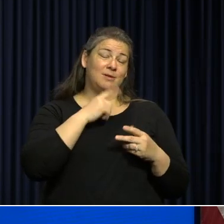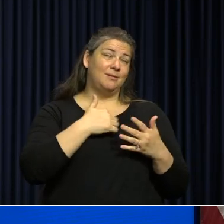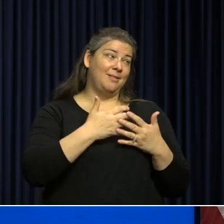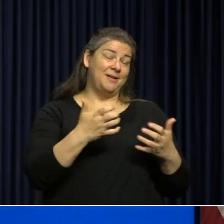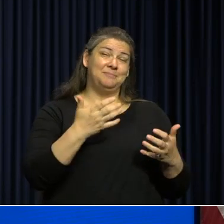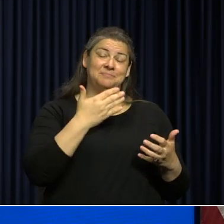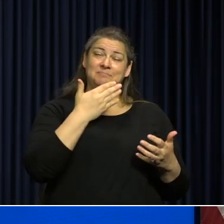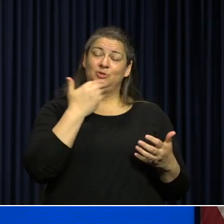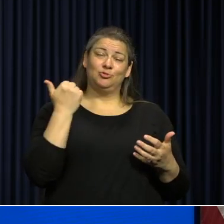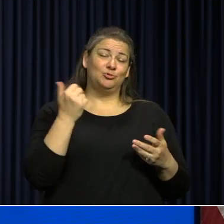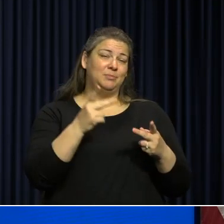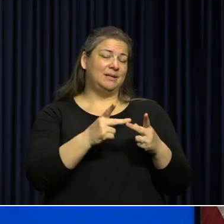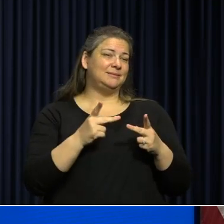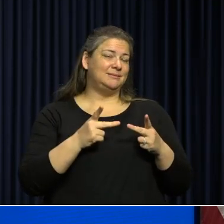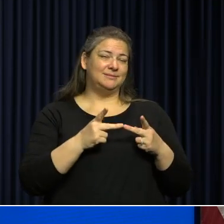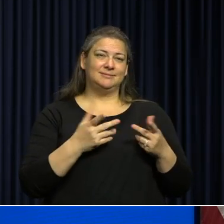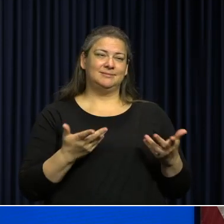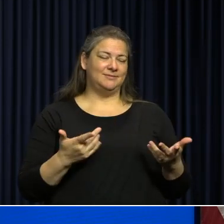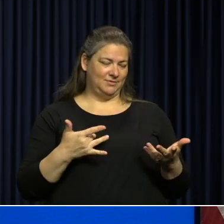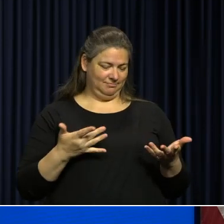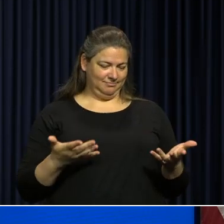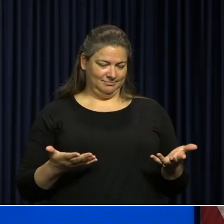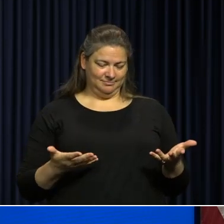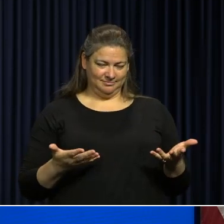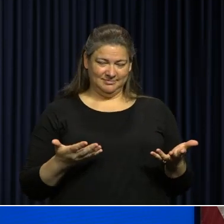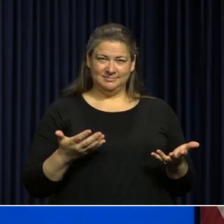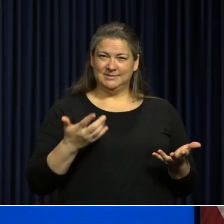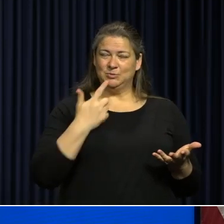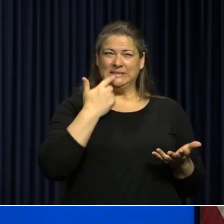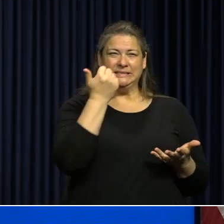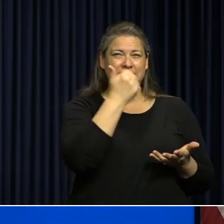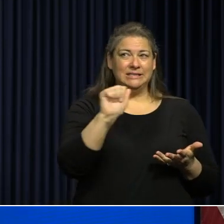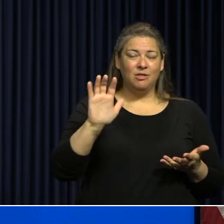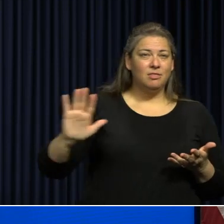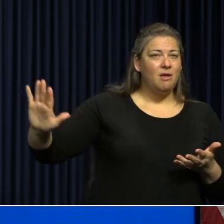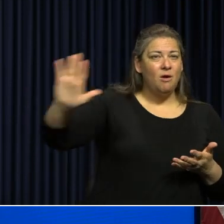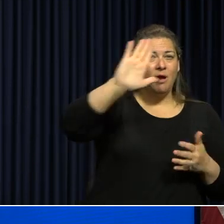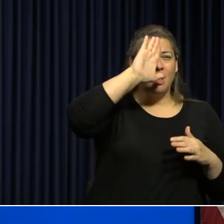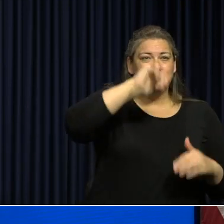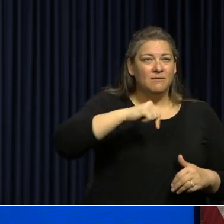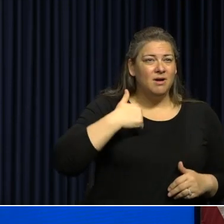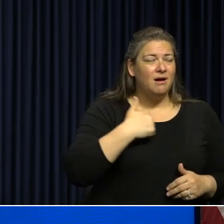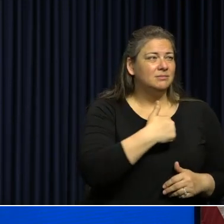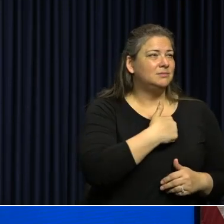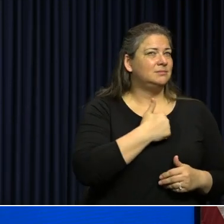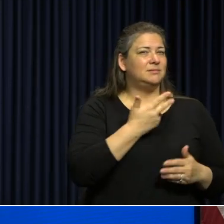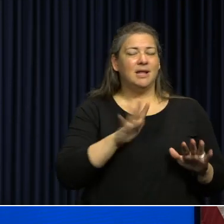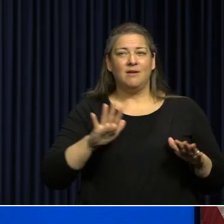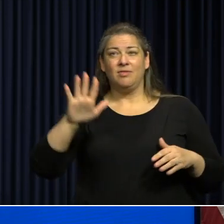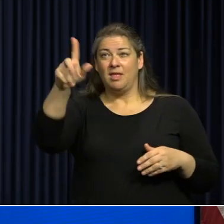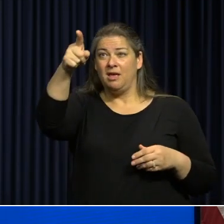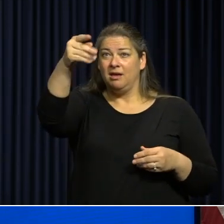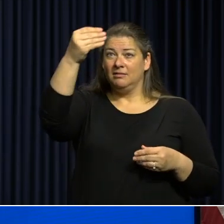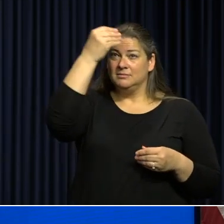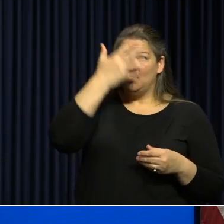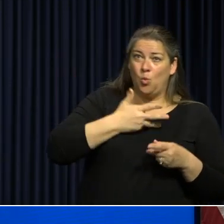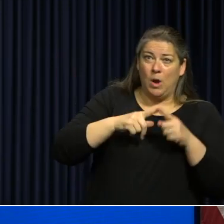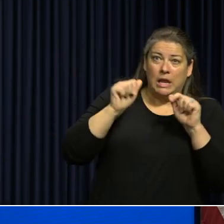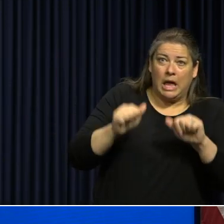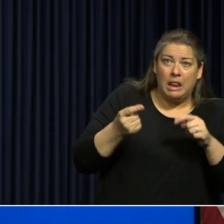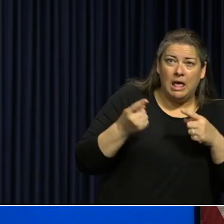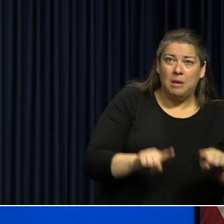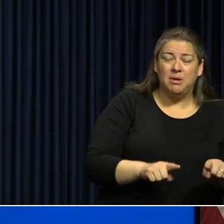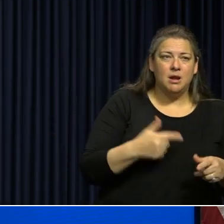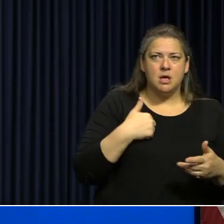place than anything, any model, any expectations that I was ever given. I